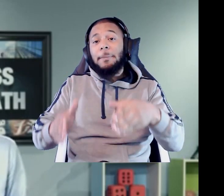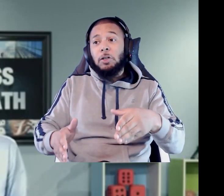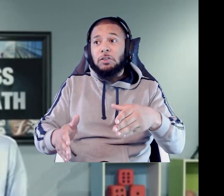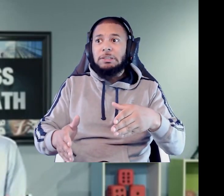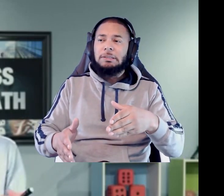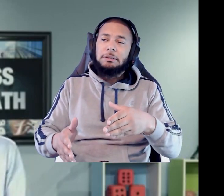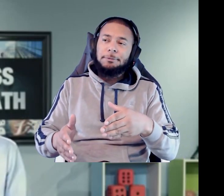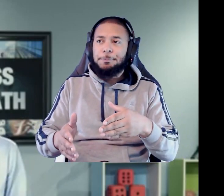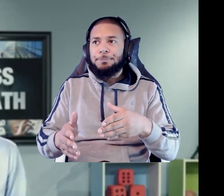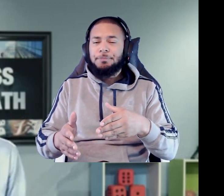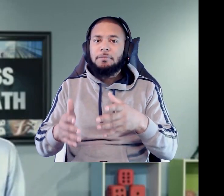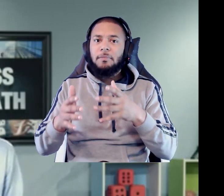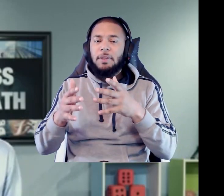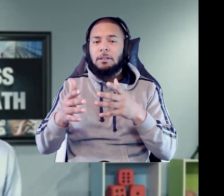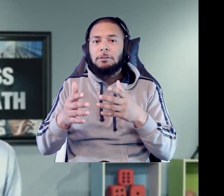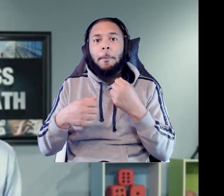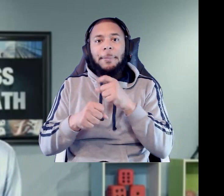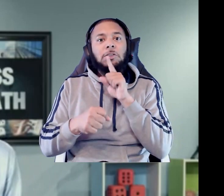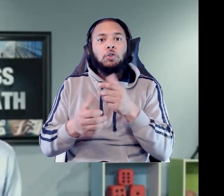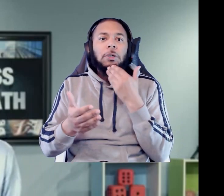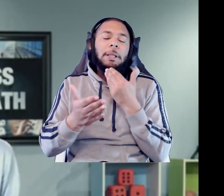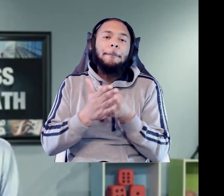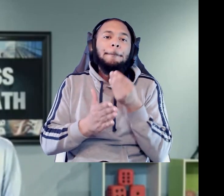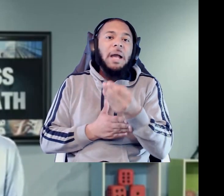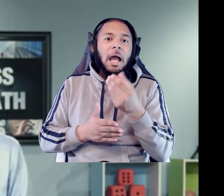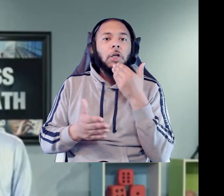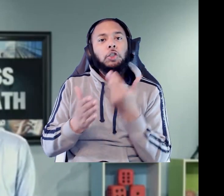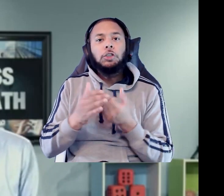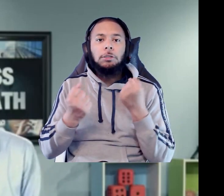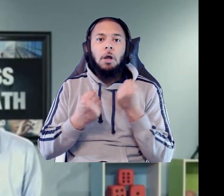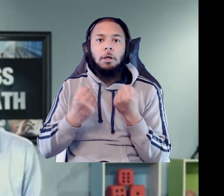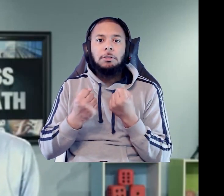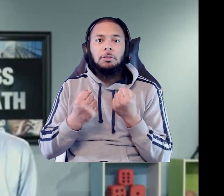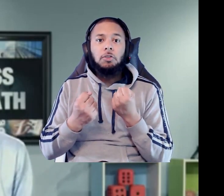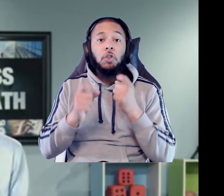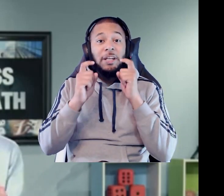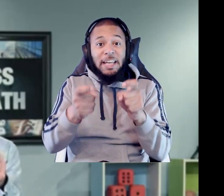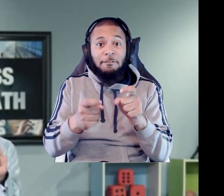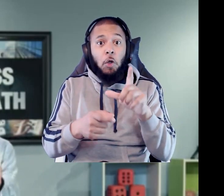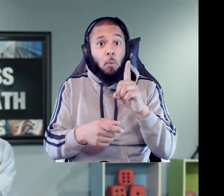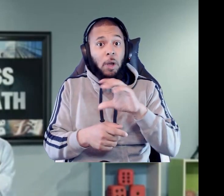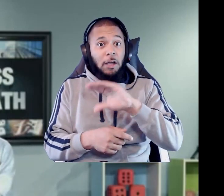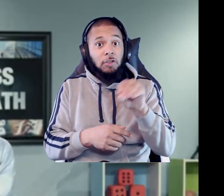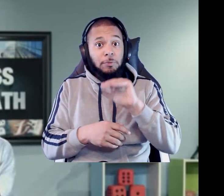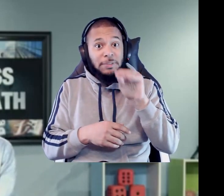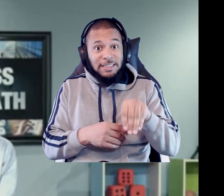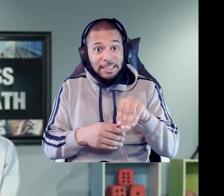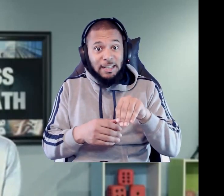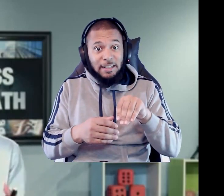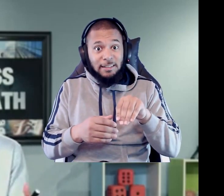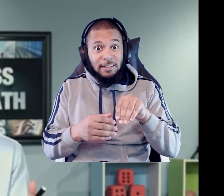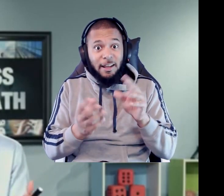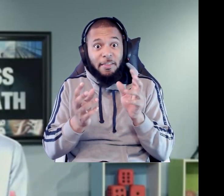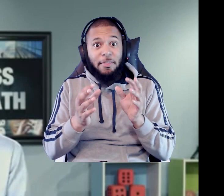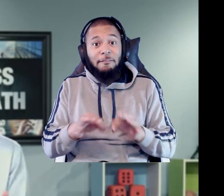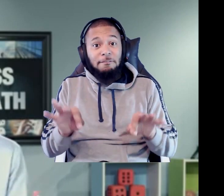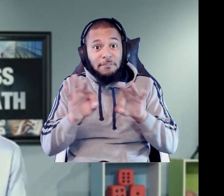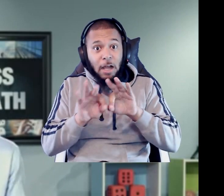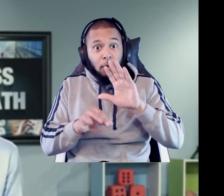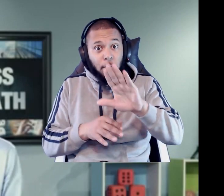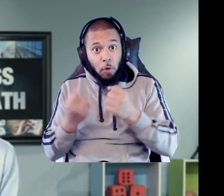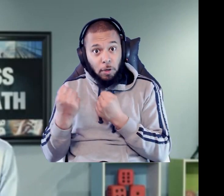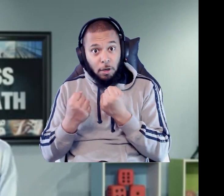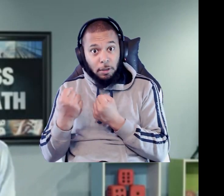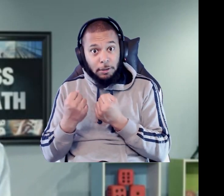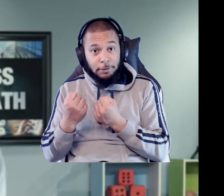compensated. So all of that to say is you're not going to get 100% of the value on your trade-in. You're typically going to get less than that, and a good